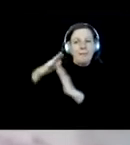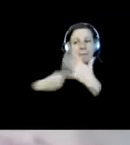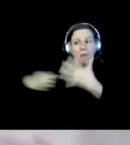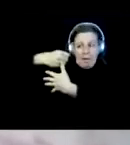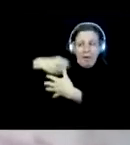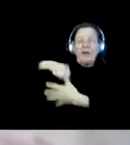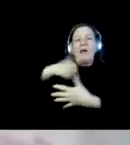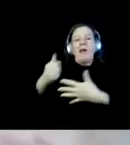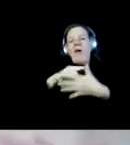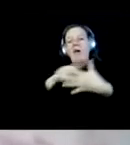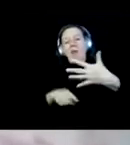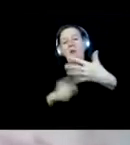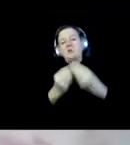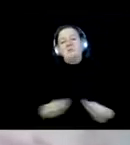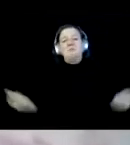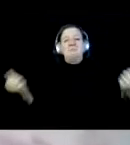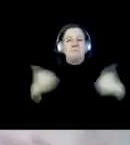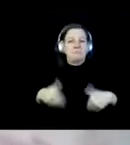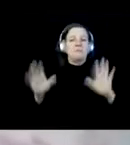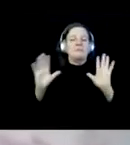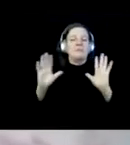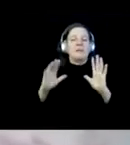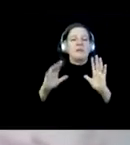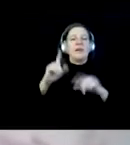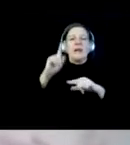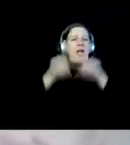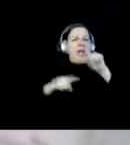also so key to the way that we understand the world.